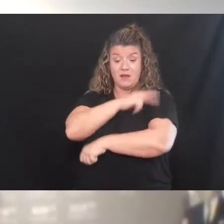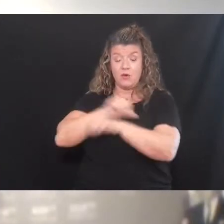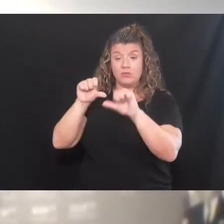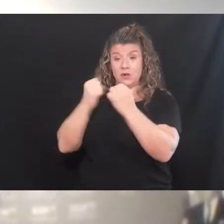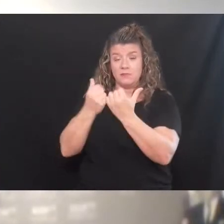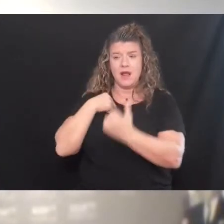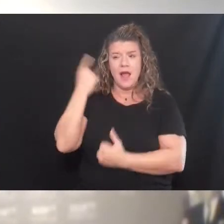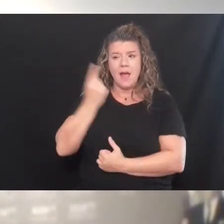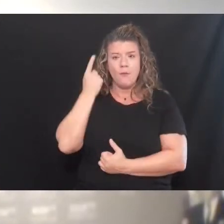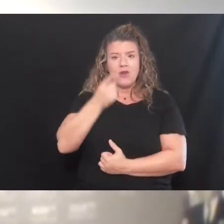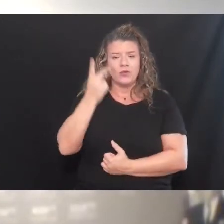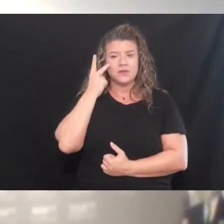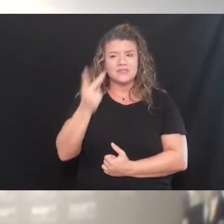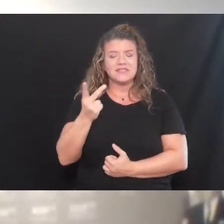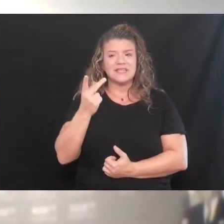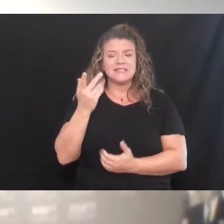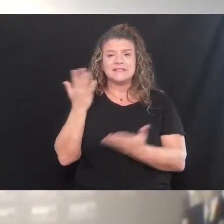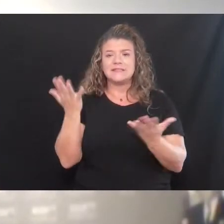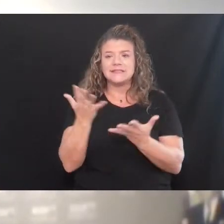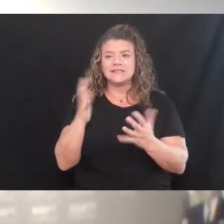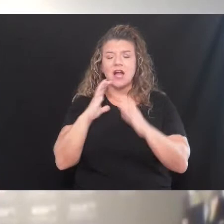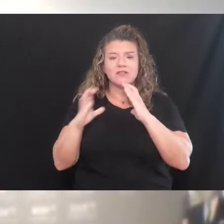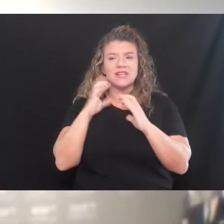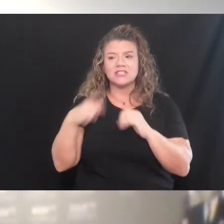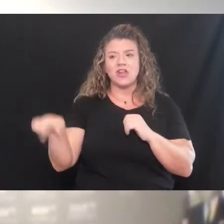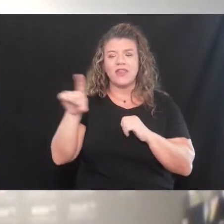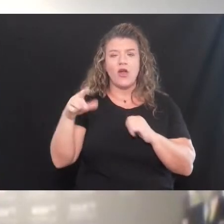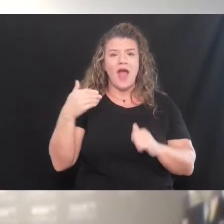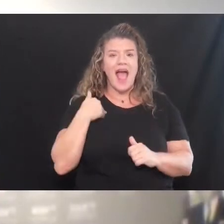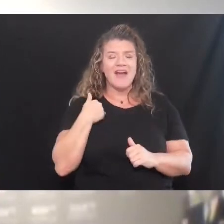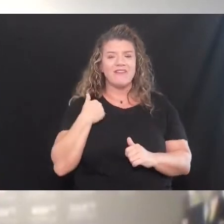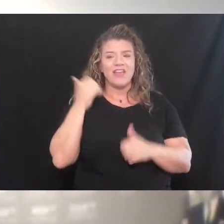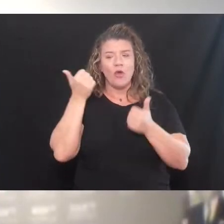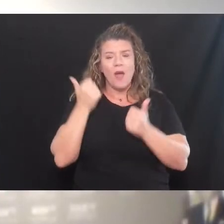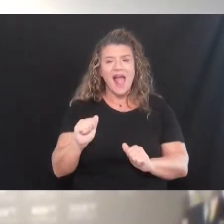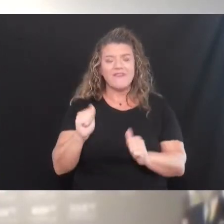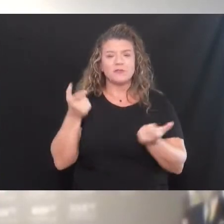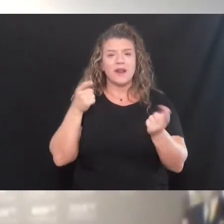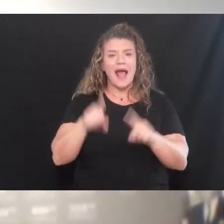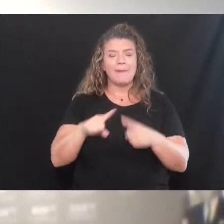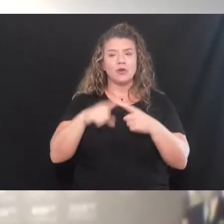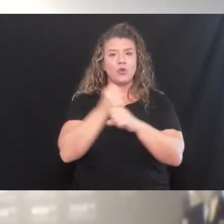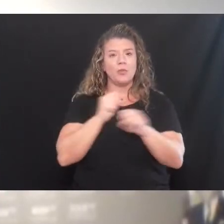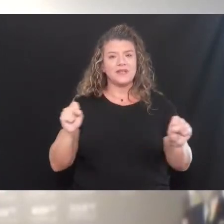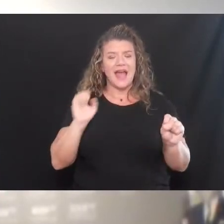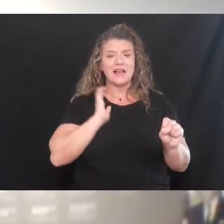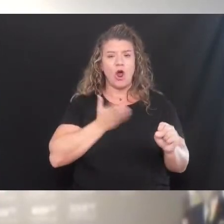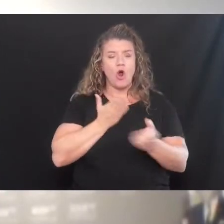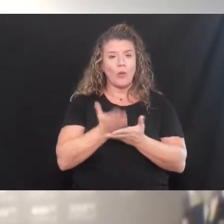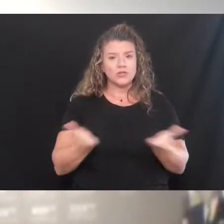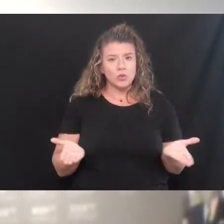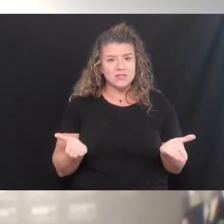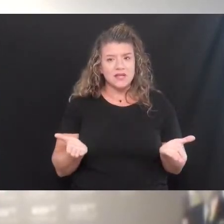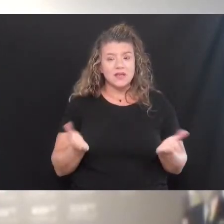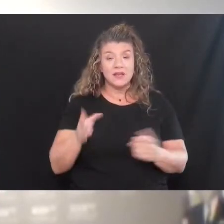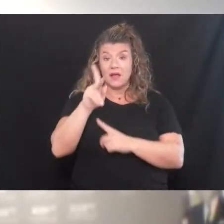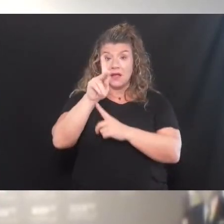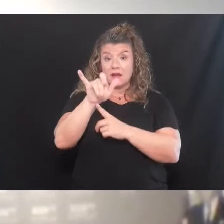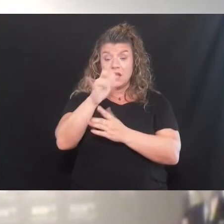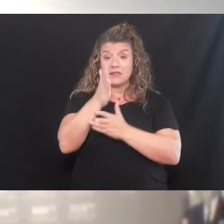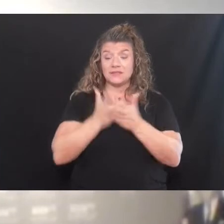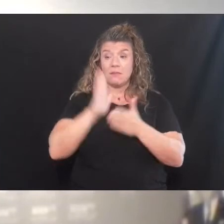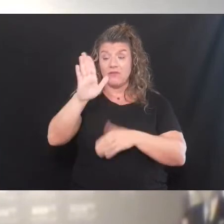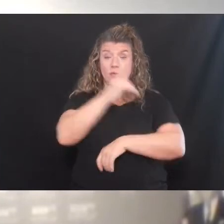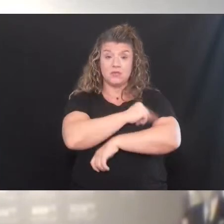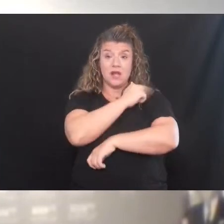wondering if you can kind of speak about some of the conversations they've been having and efforts going on right now to protect our resources. I know in Kentucky, some of the